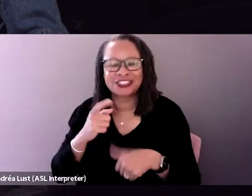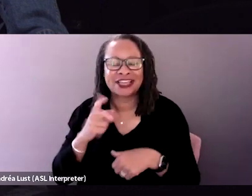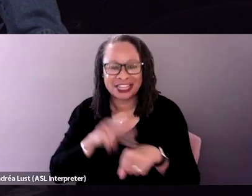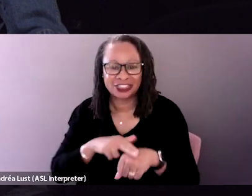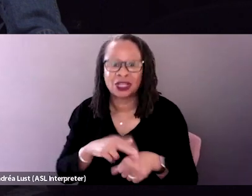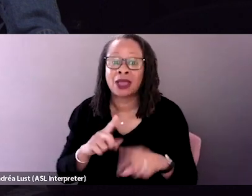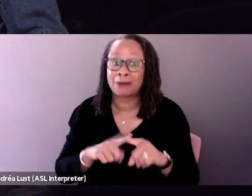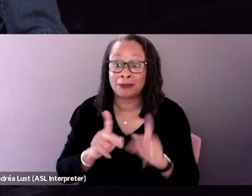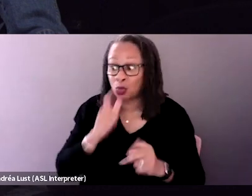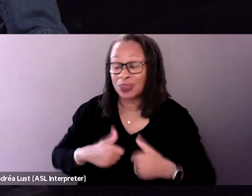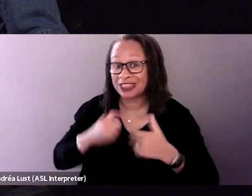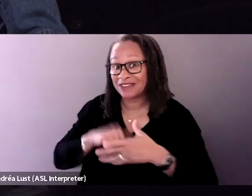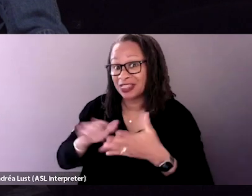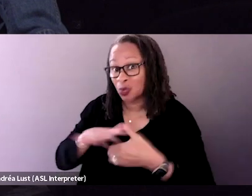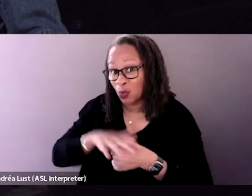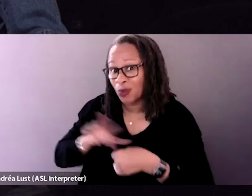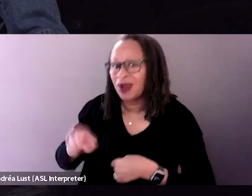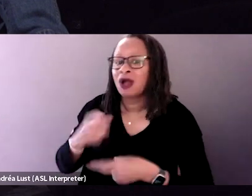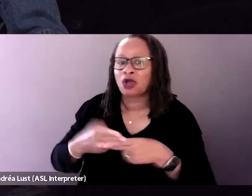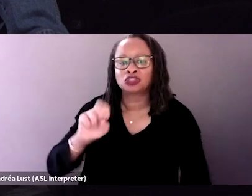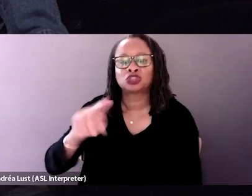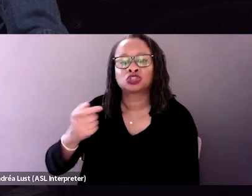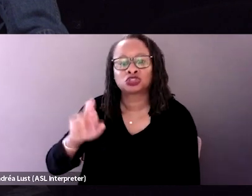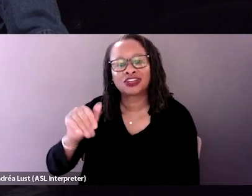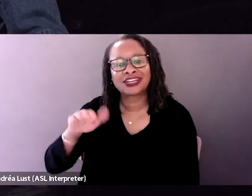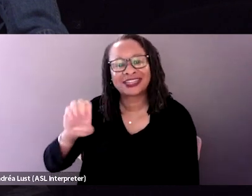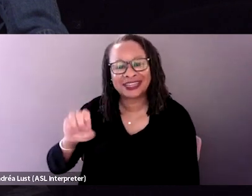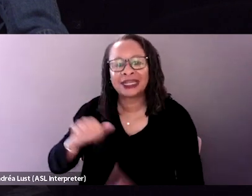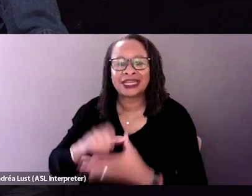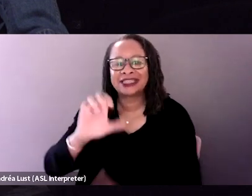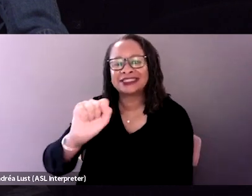Sugarcane. And in the sort of Salish